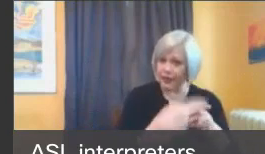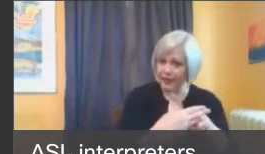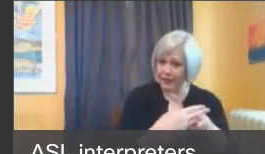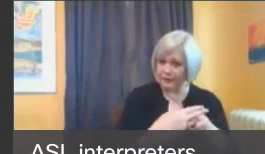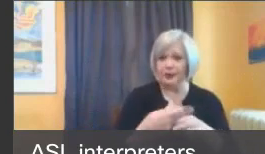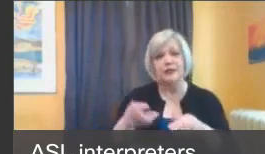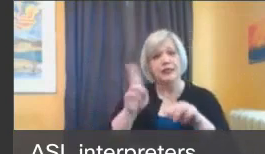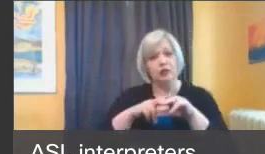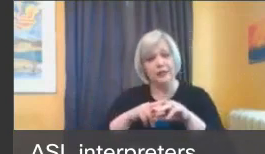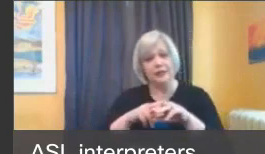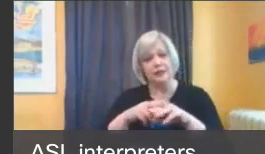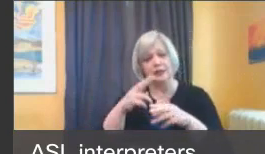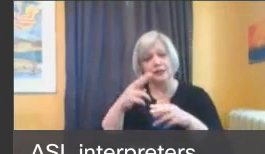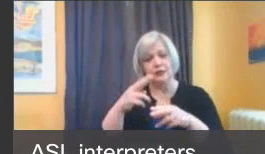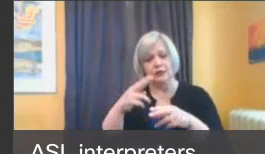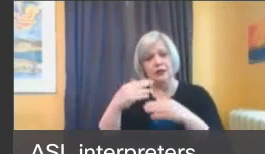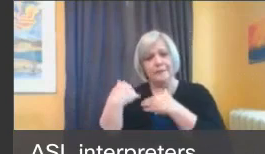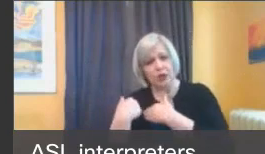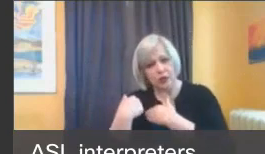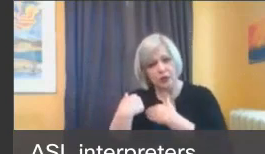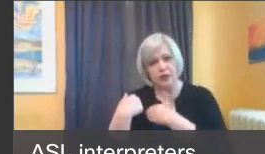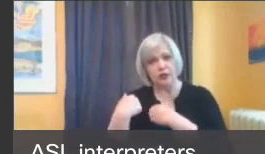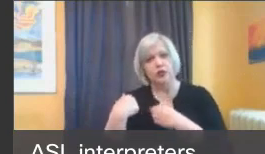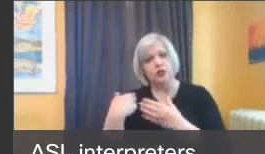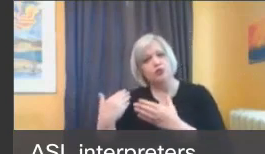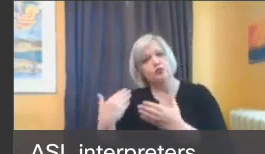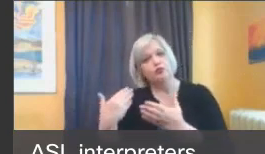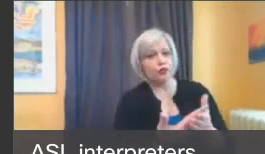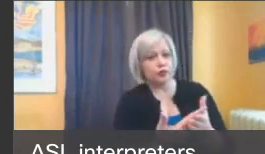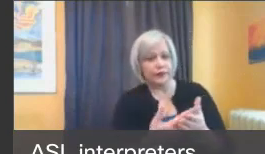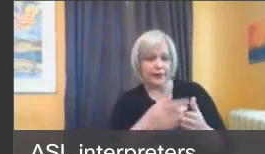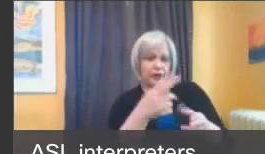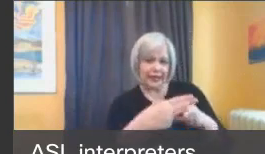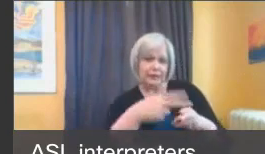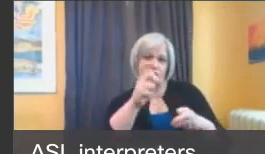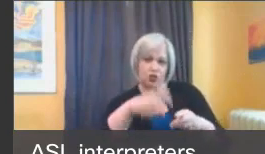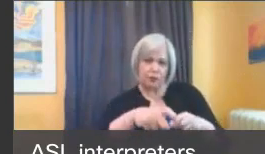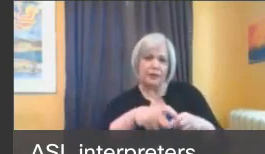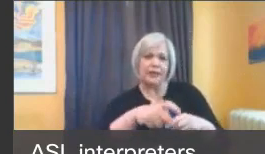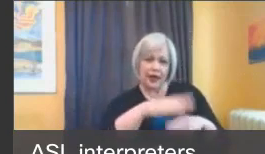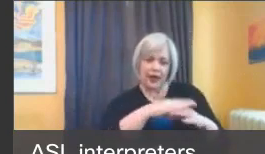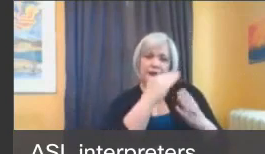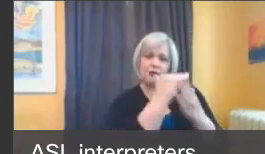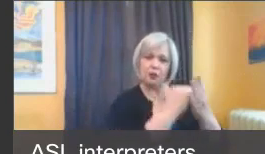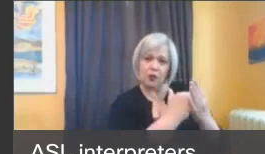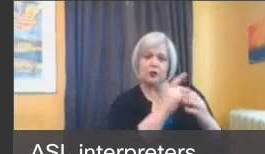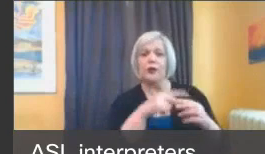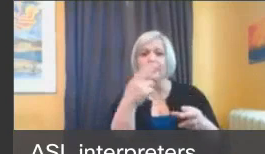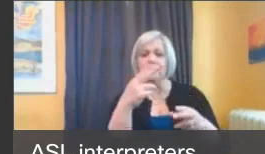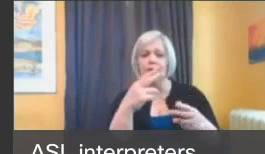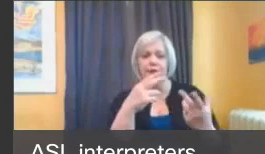increases burdens on those individuals in order to show that they are supposed to be on the voter rolls, or they get purged and they have to re-register, right? So it's not